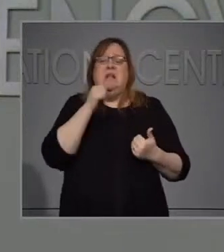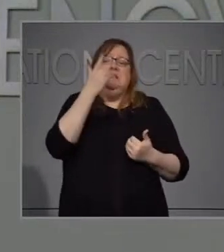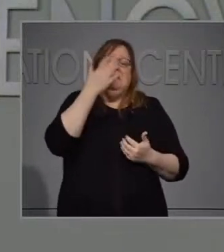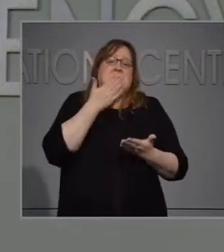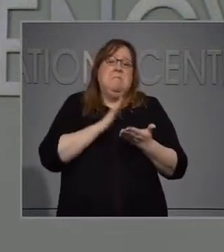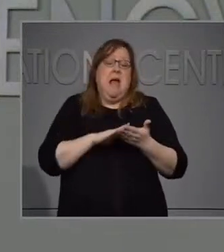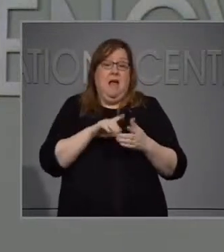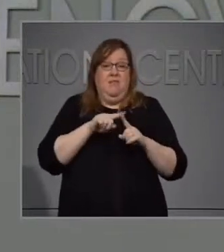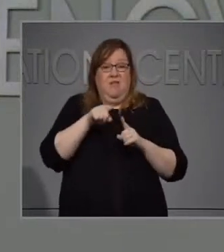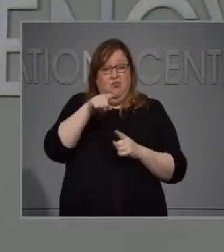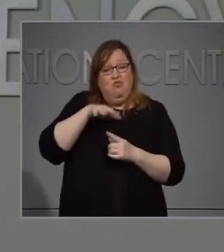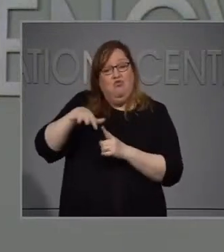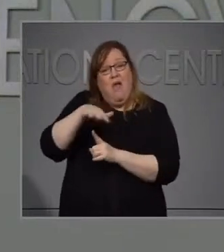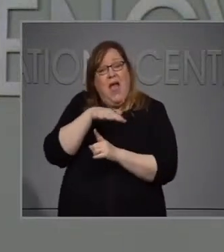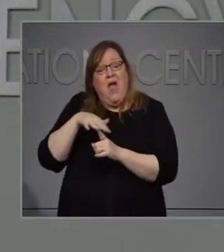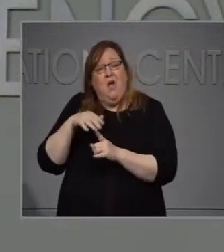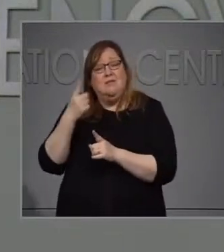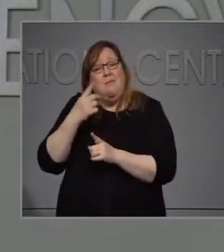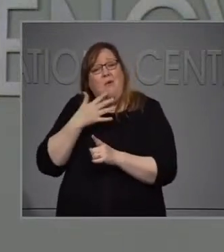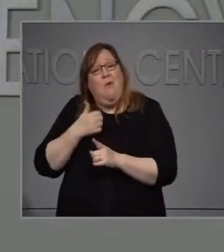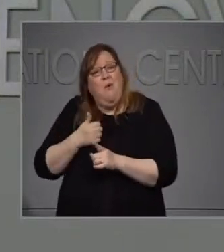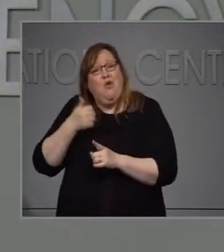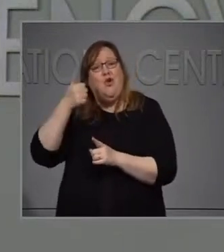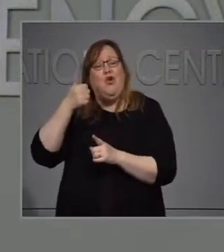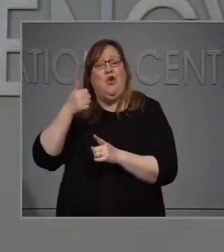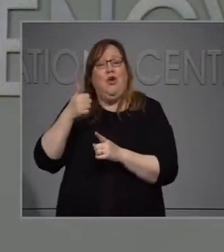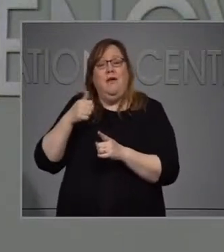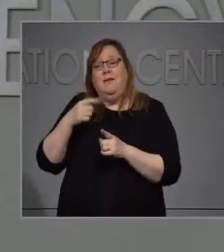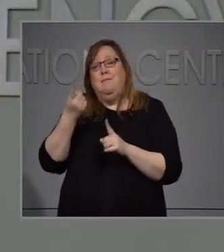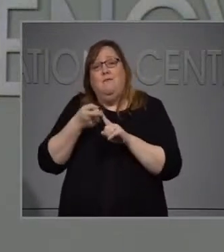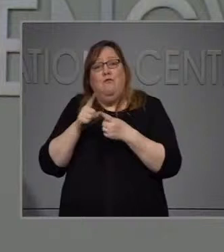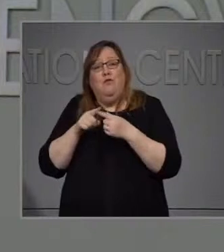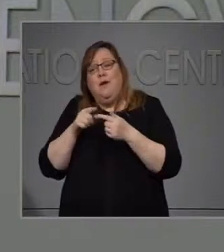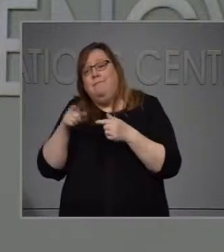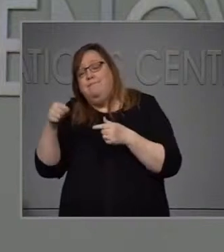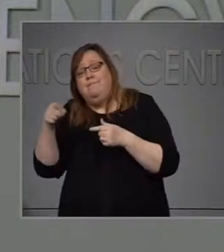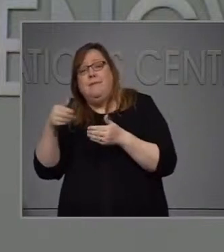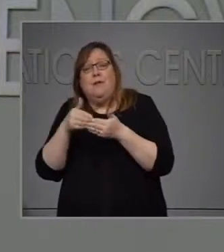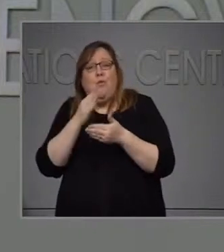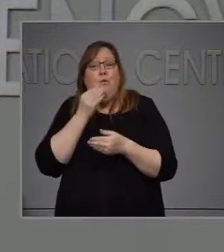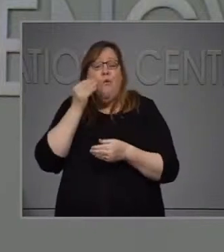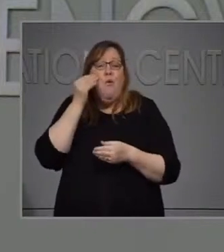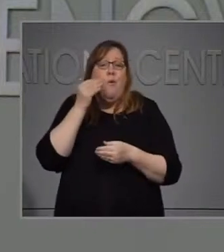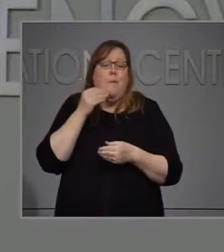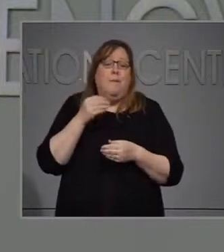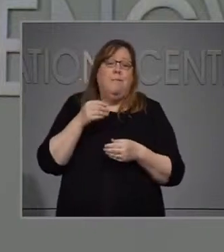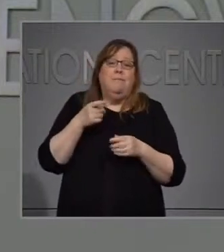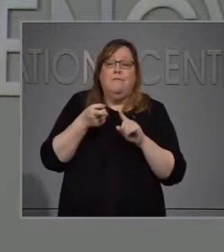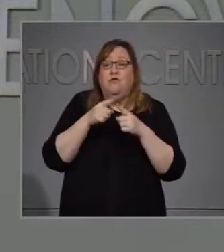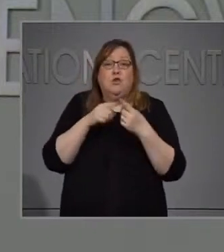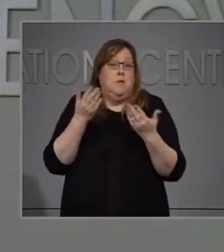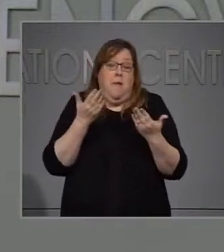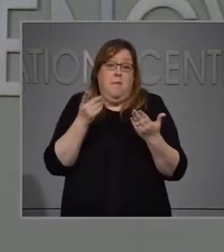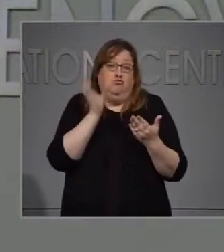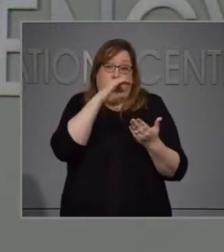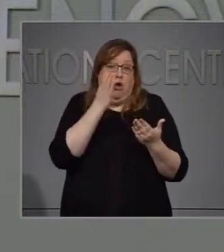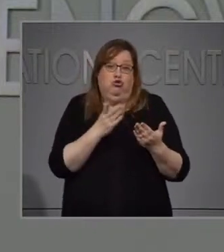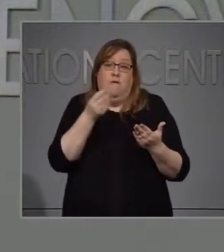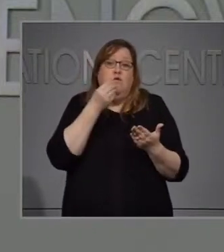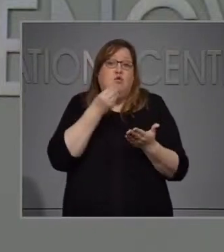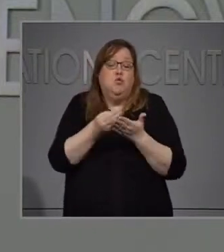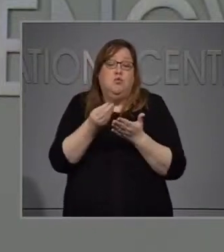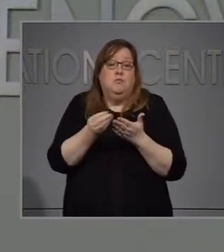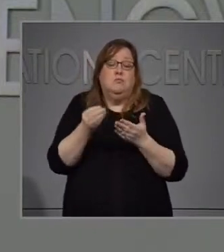down the street, someone at your church, someone who you may not even know, but at a grocery store, maybe they have chronic conditions,